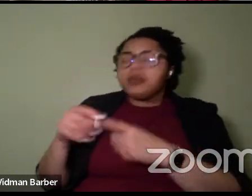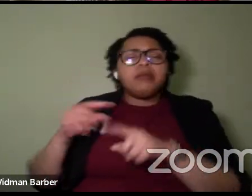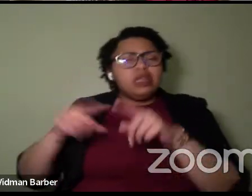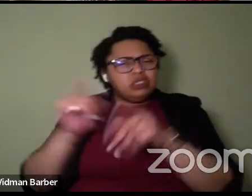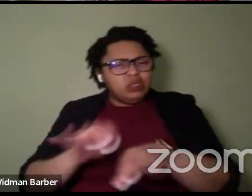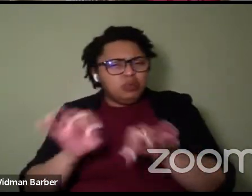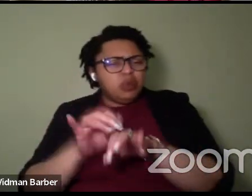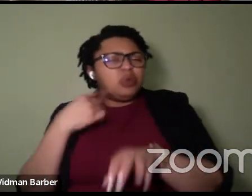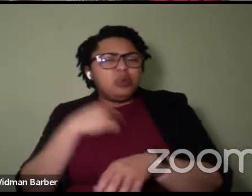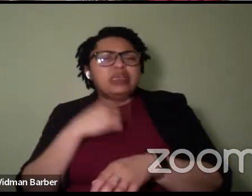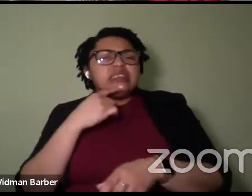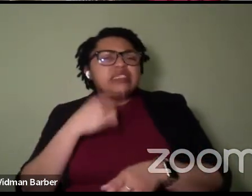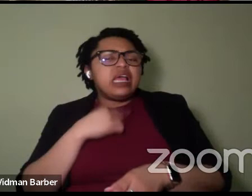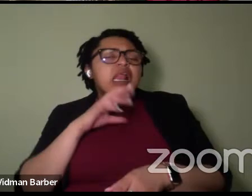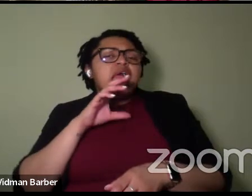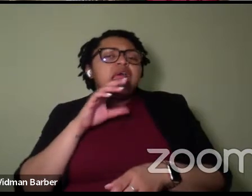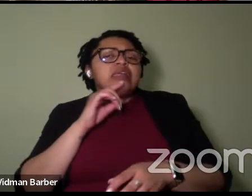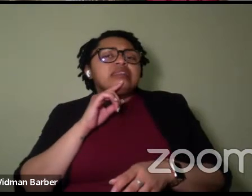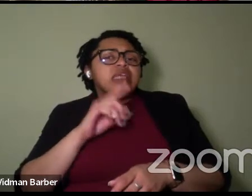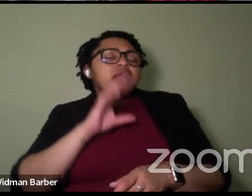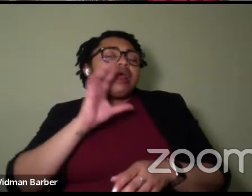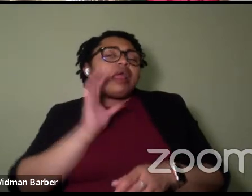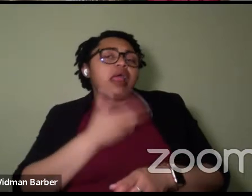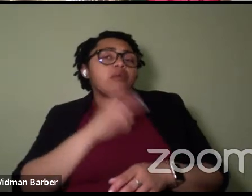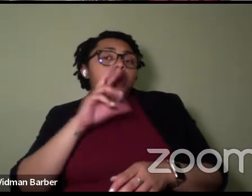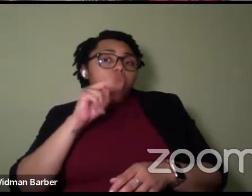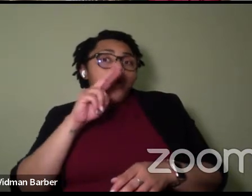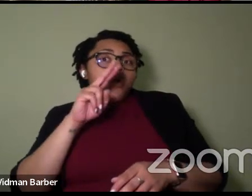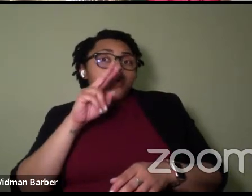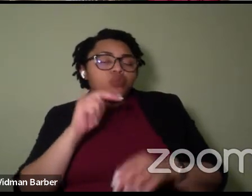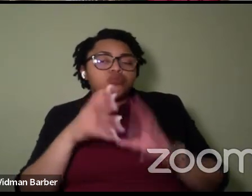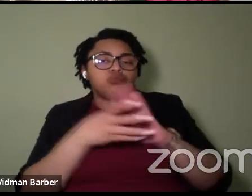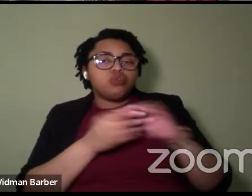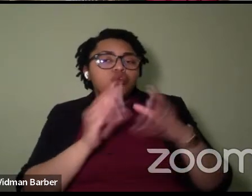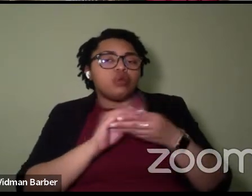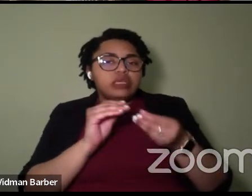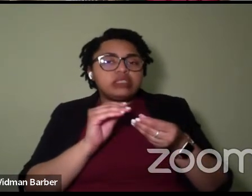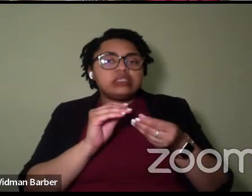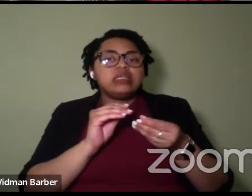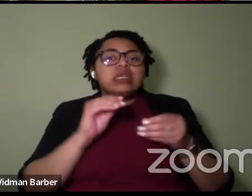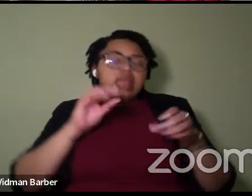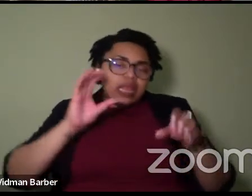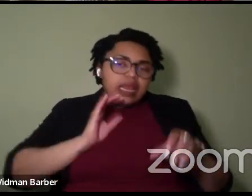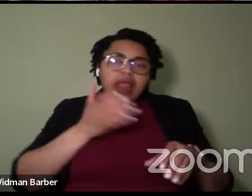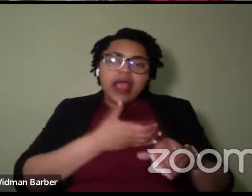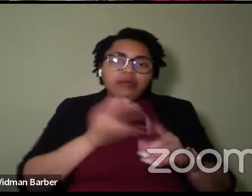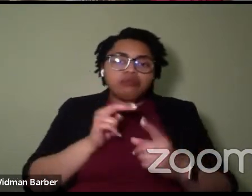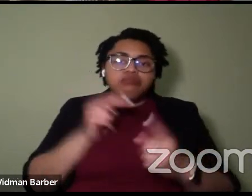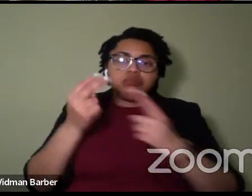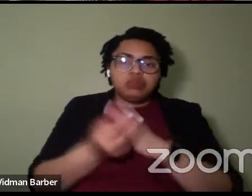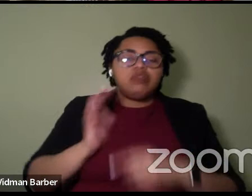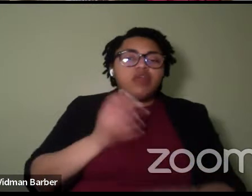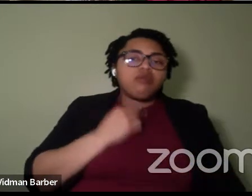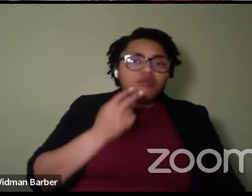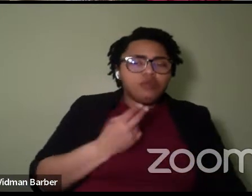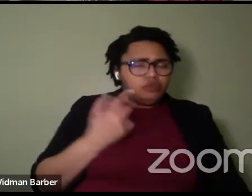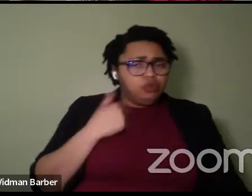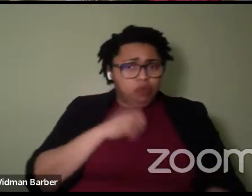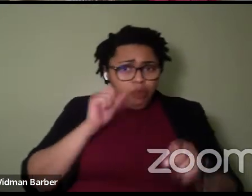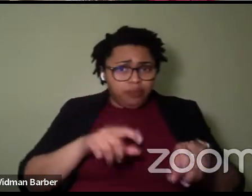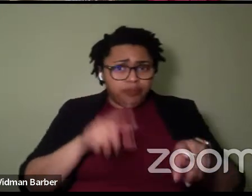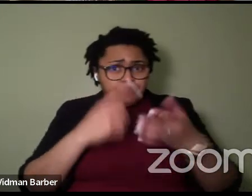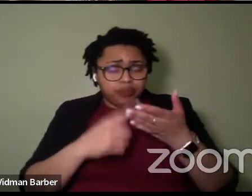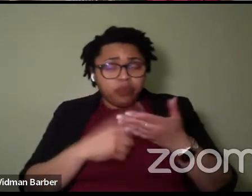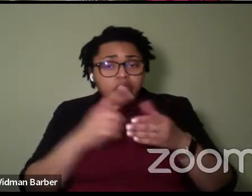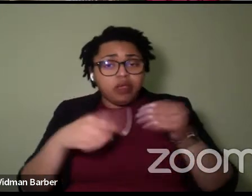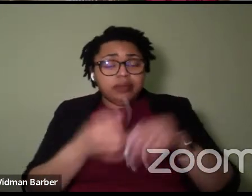own voices, because we have the right to talk about our science, to talk about science from our wholeness, and to claim